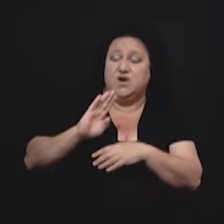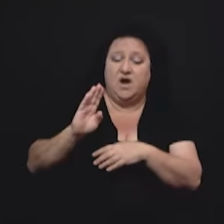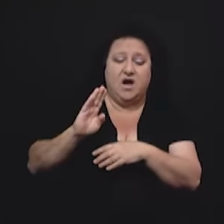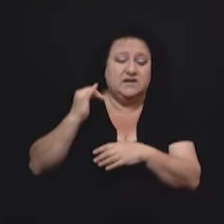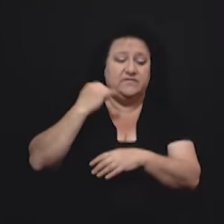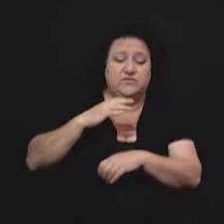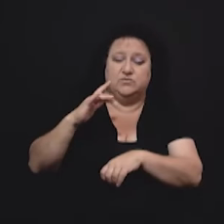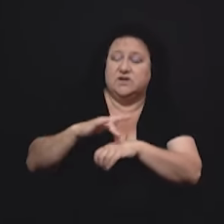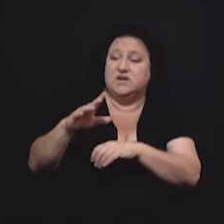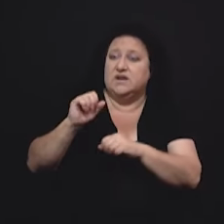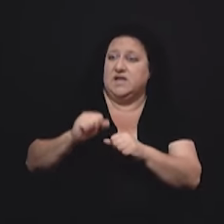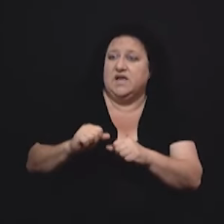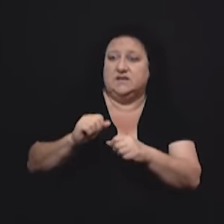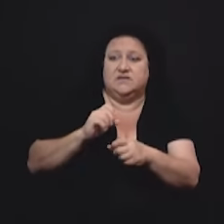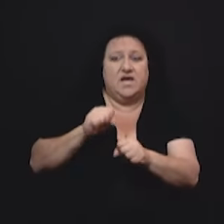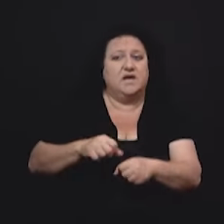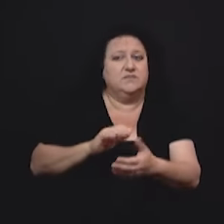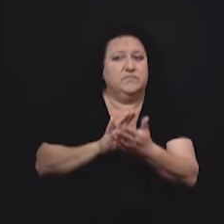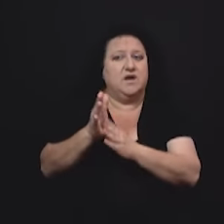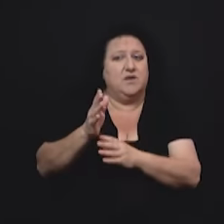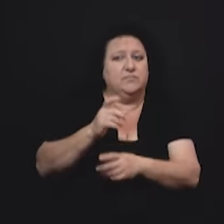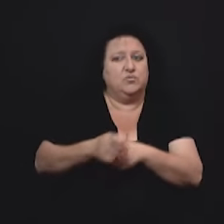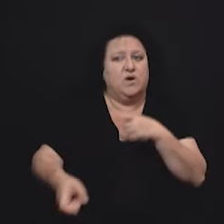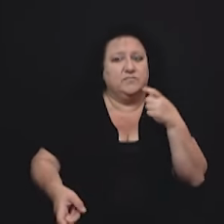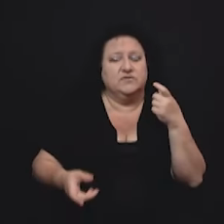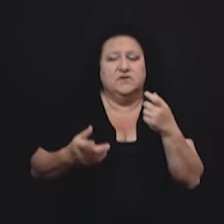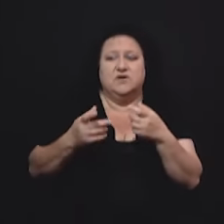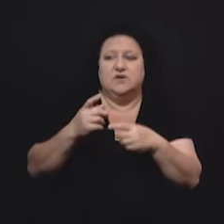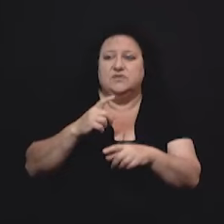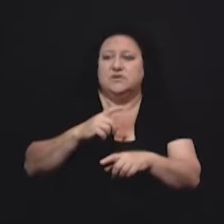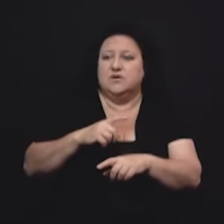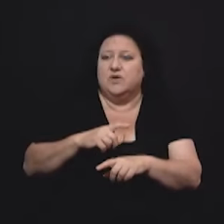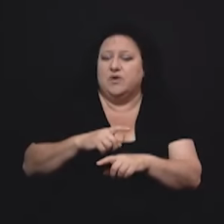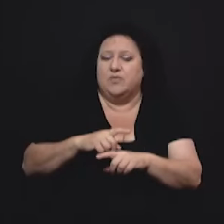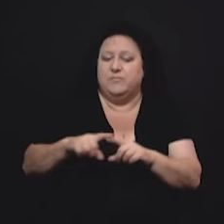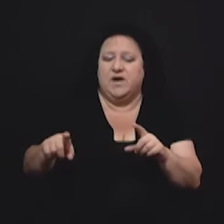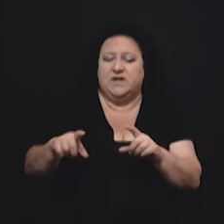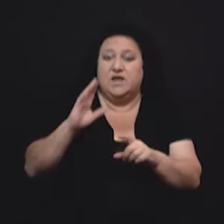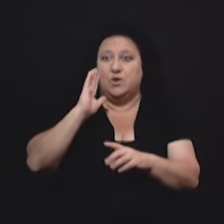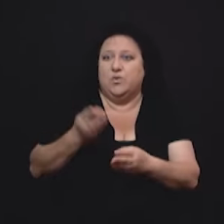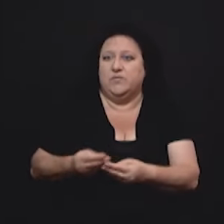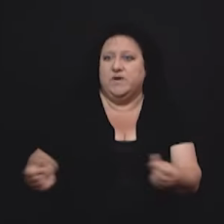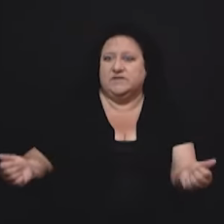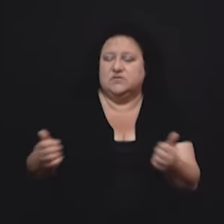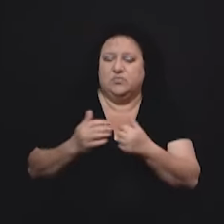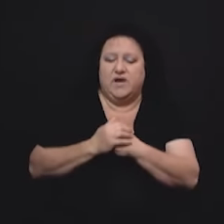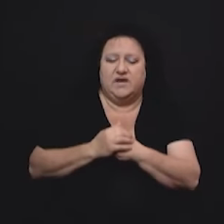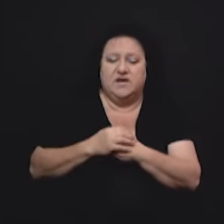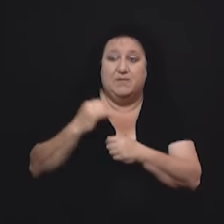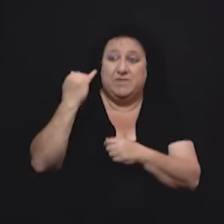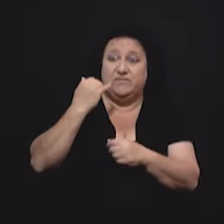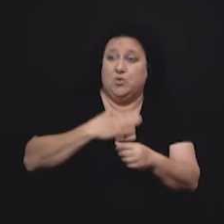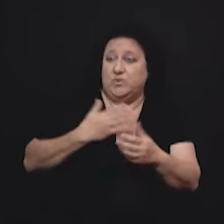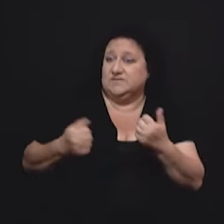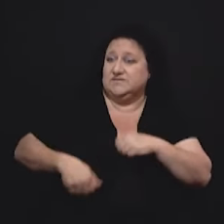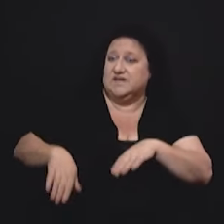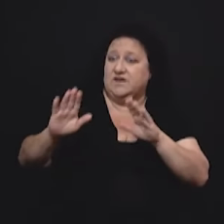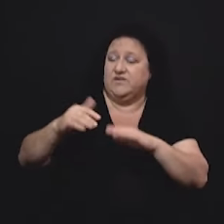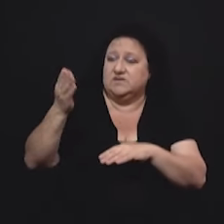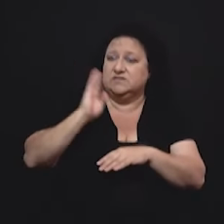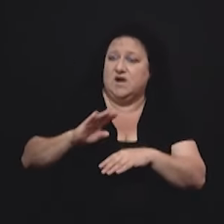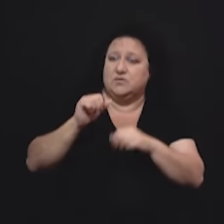it will pass away. But if we are willing to give these things that are corruptible, God will bring the increase to us. The third thing I want